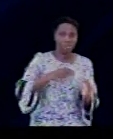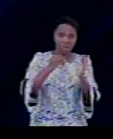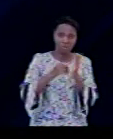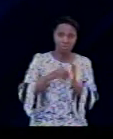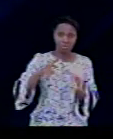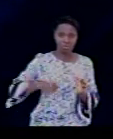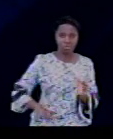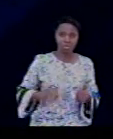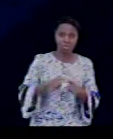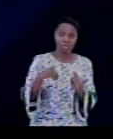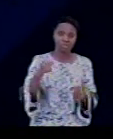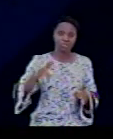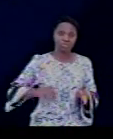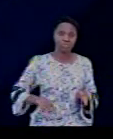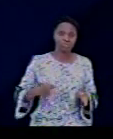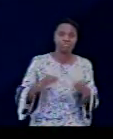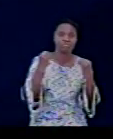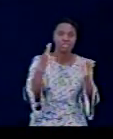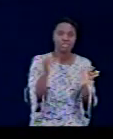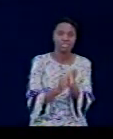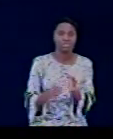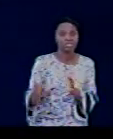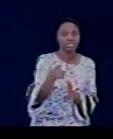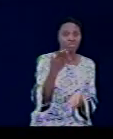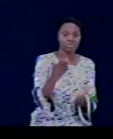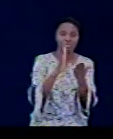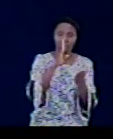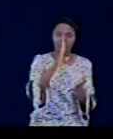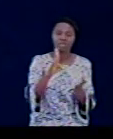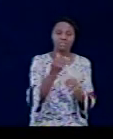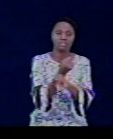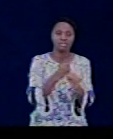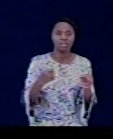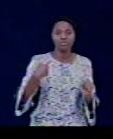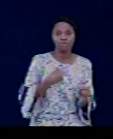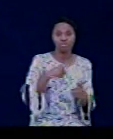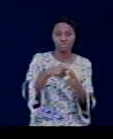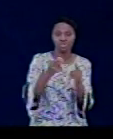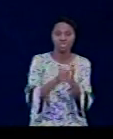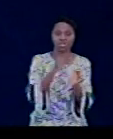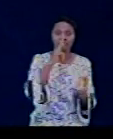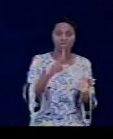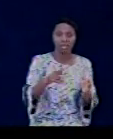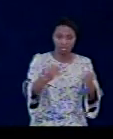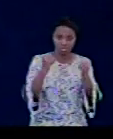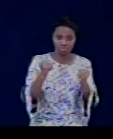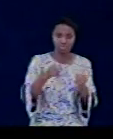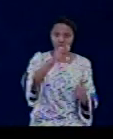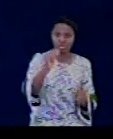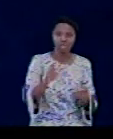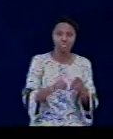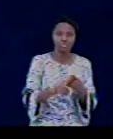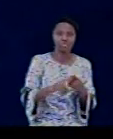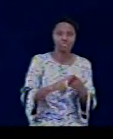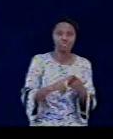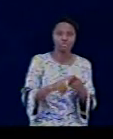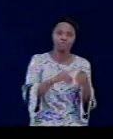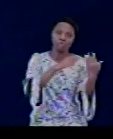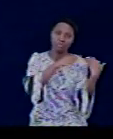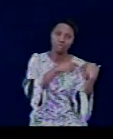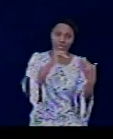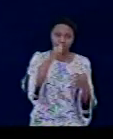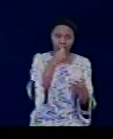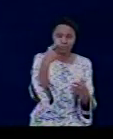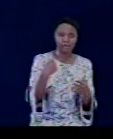they may be saved. We then that are strong or to bear the infirmities of the weak,